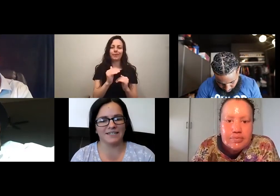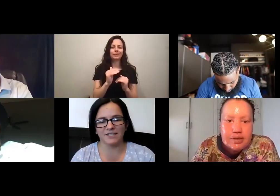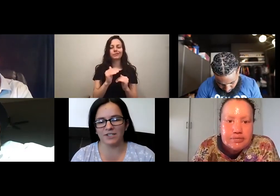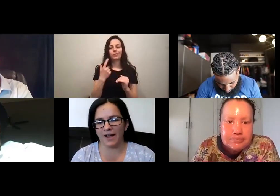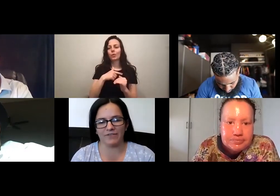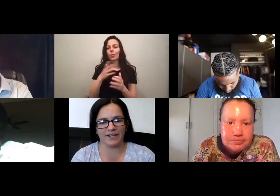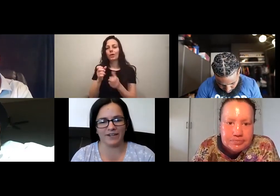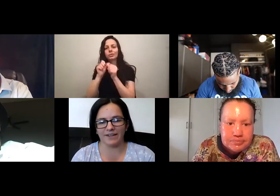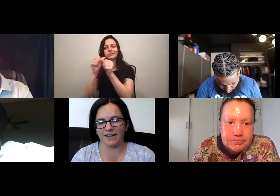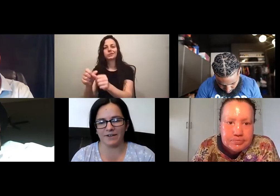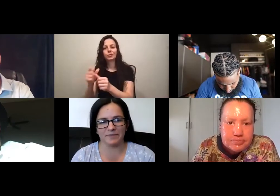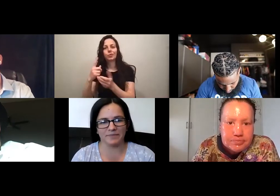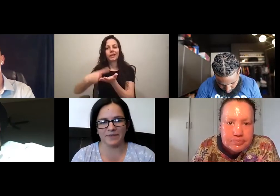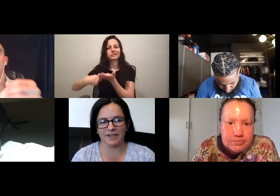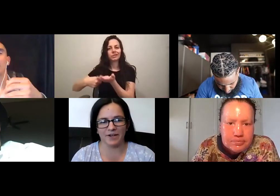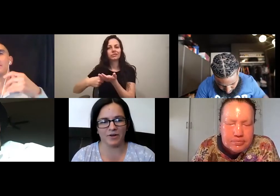to continue having